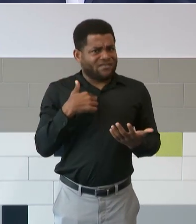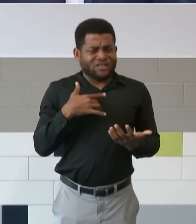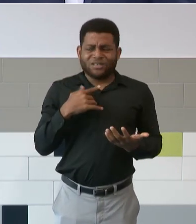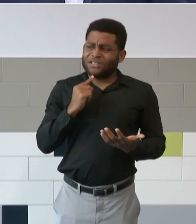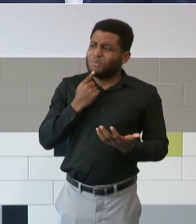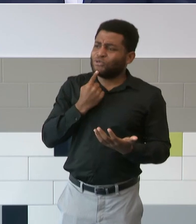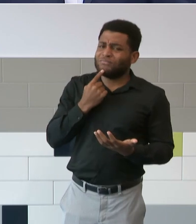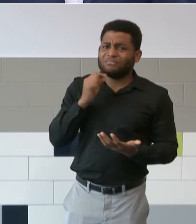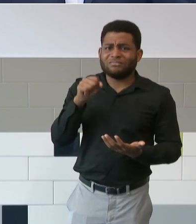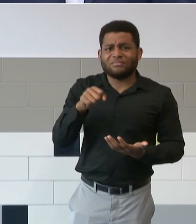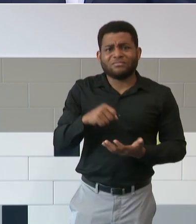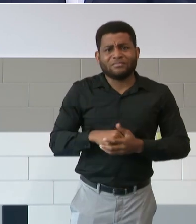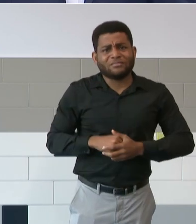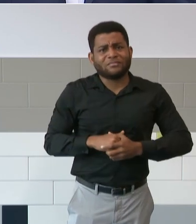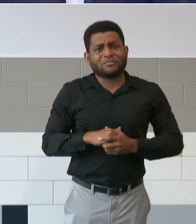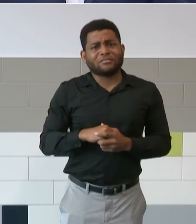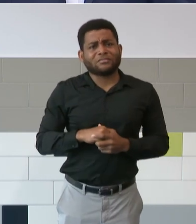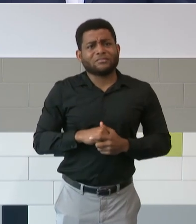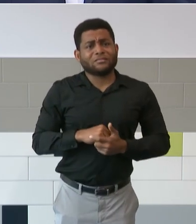And I want to,